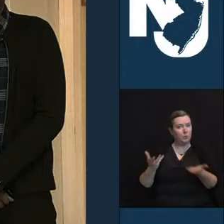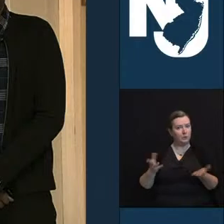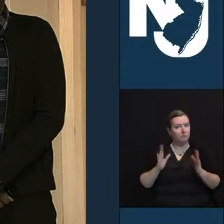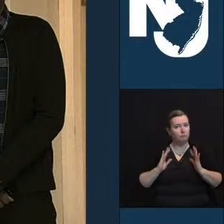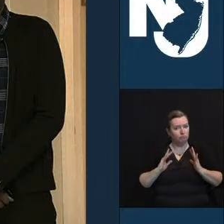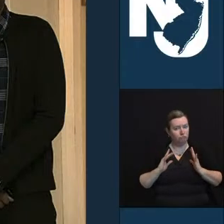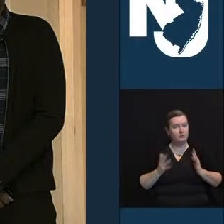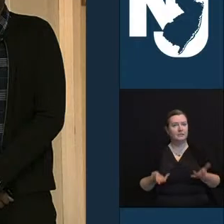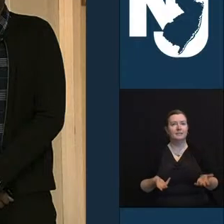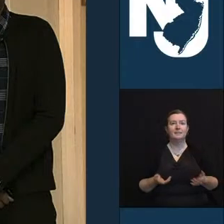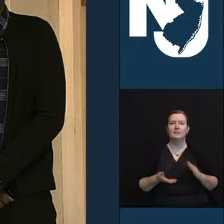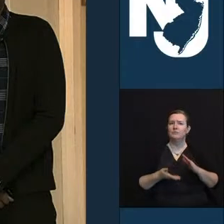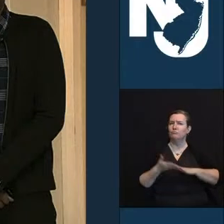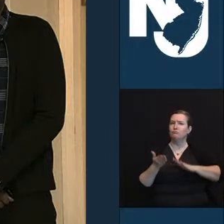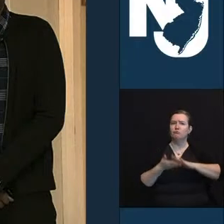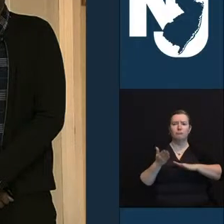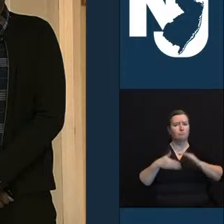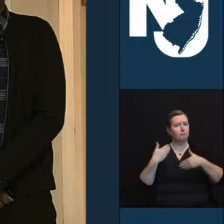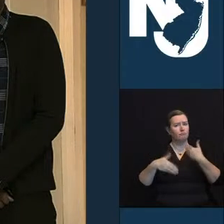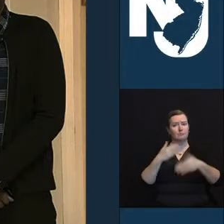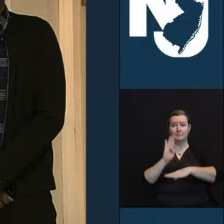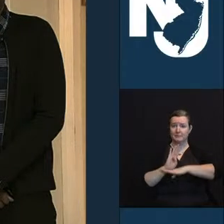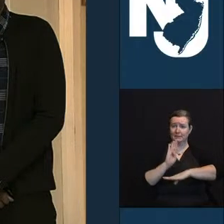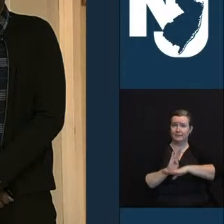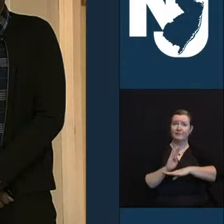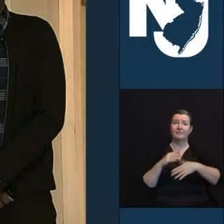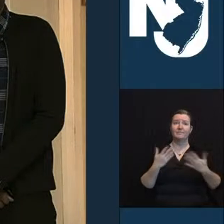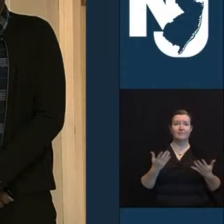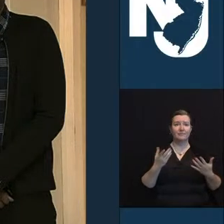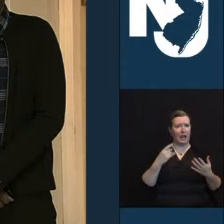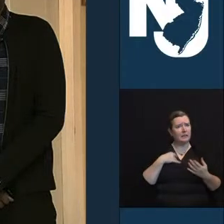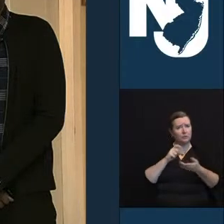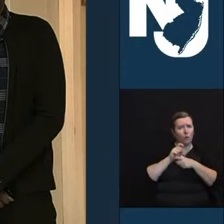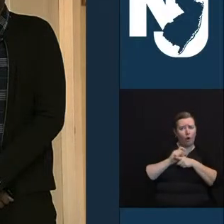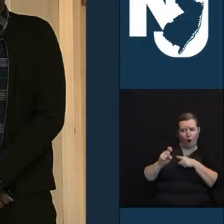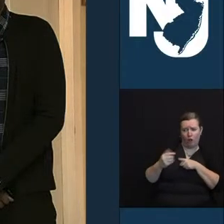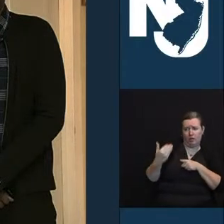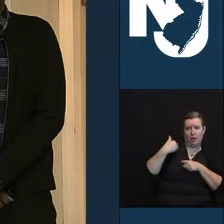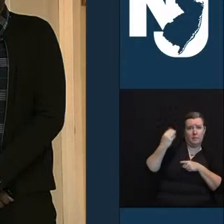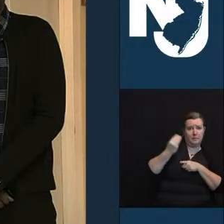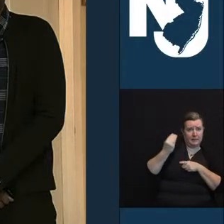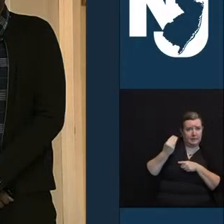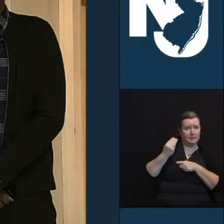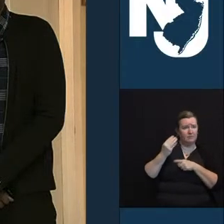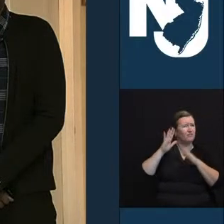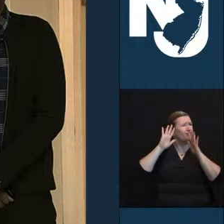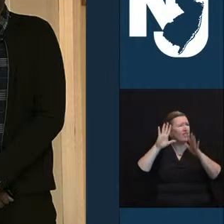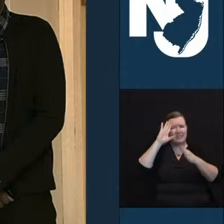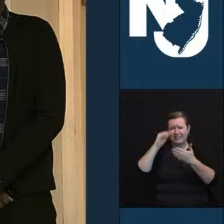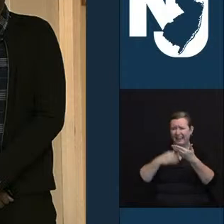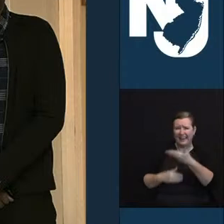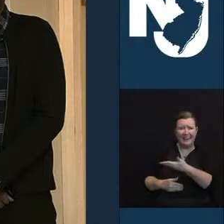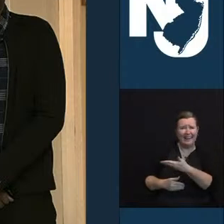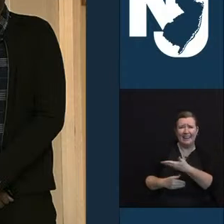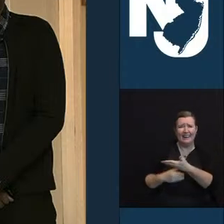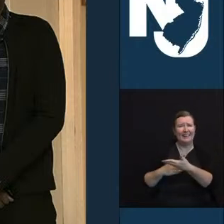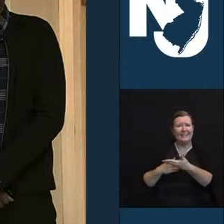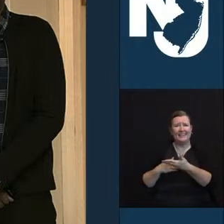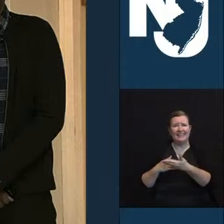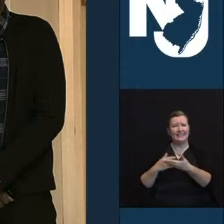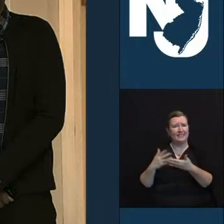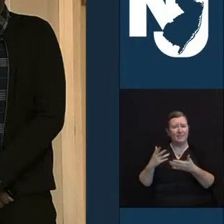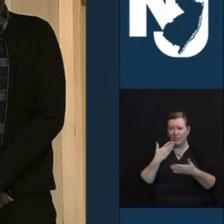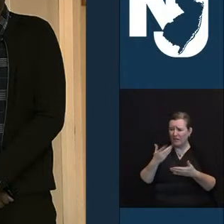open to serve the community. I checked in with Bernard on Monday, great guy, by the way, and thanked him for all that he is doing to